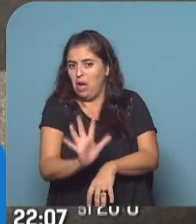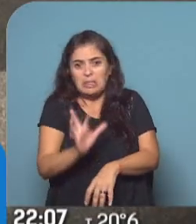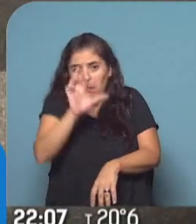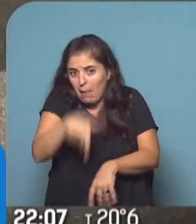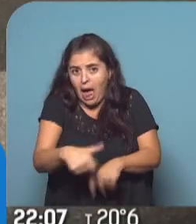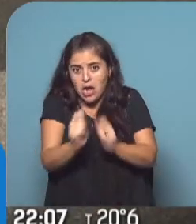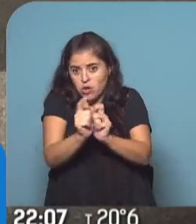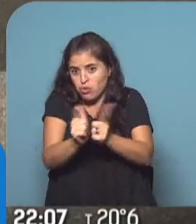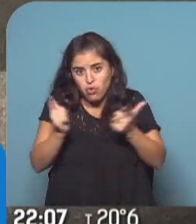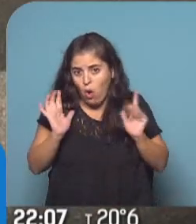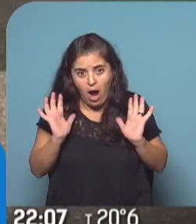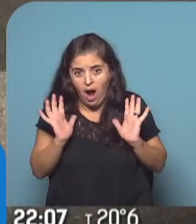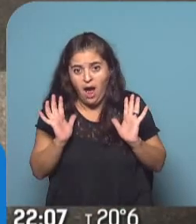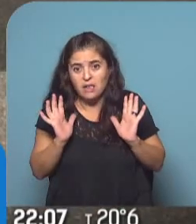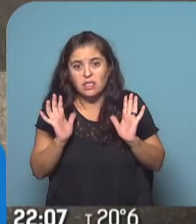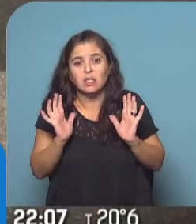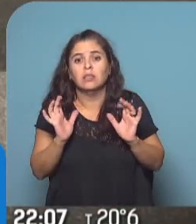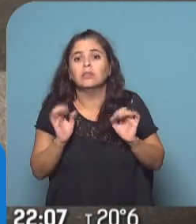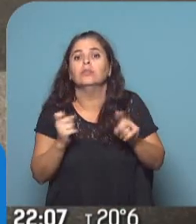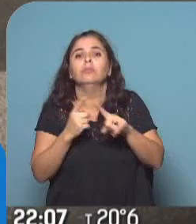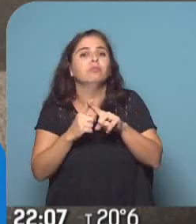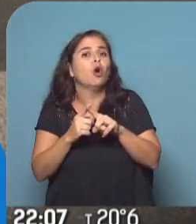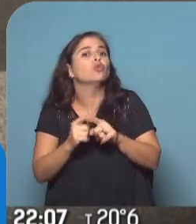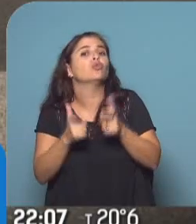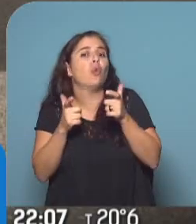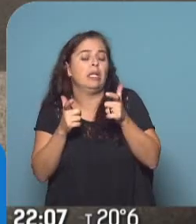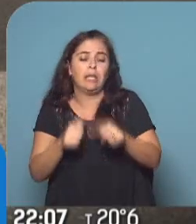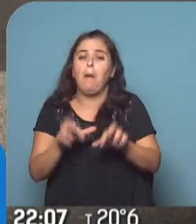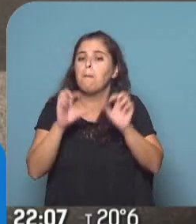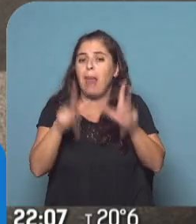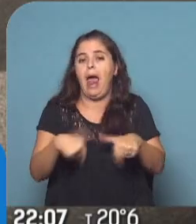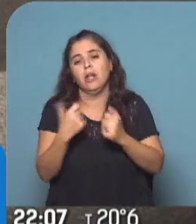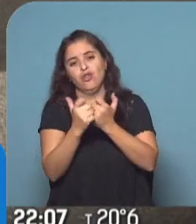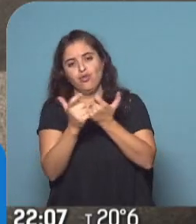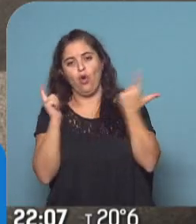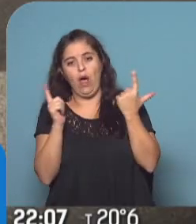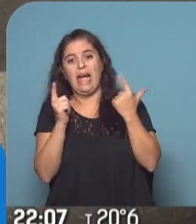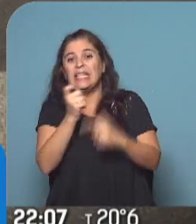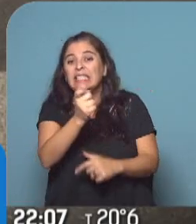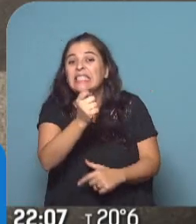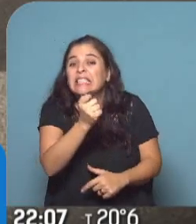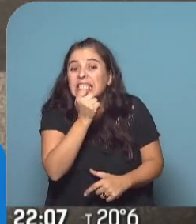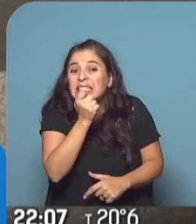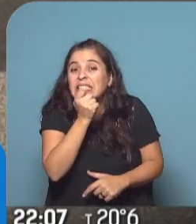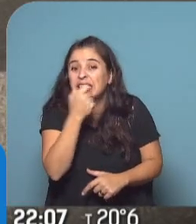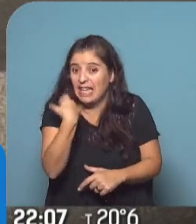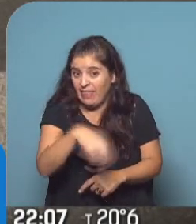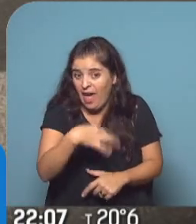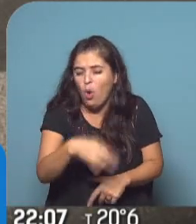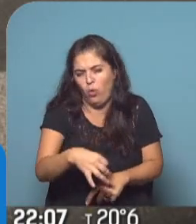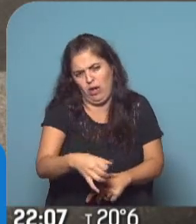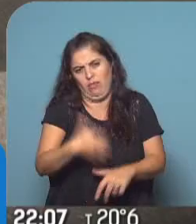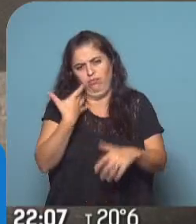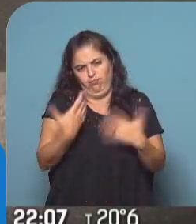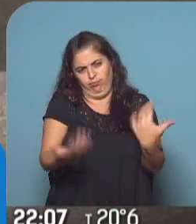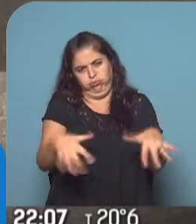have not planned for that. Hopefully we're not going to have to plan for that. And if we did that, we'd send a hell of a lot more troops than that. But I think it's